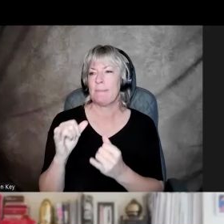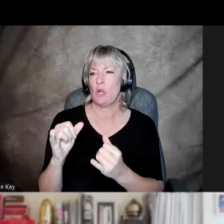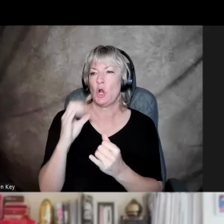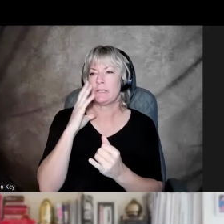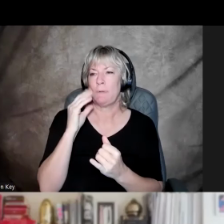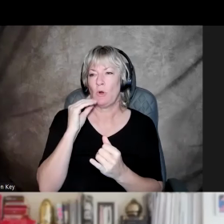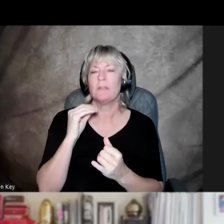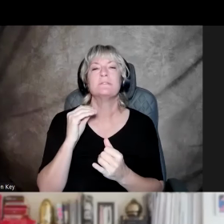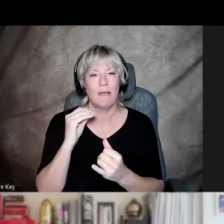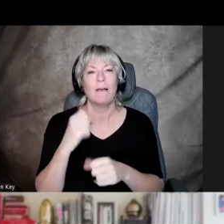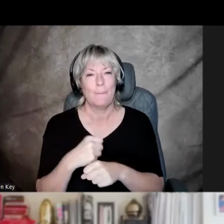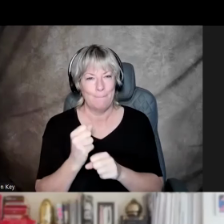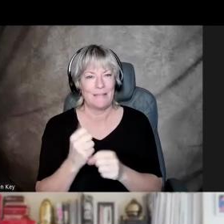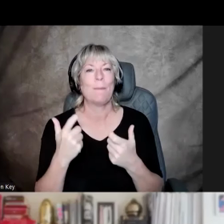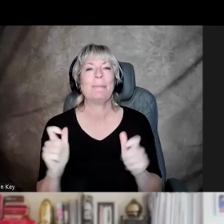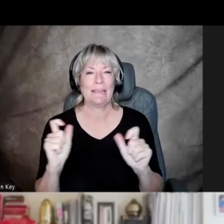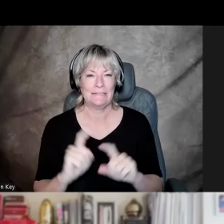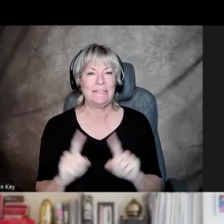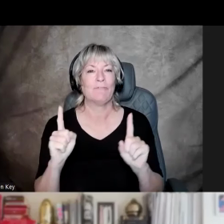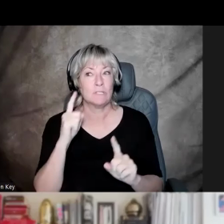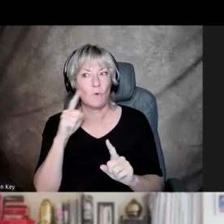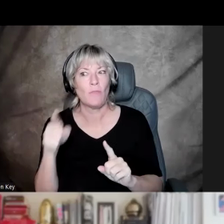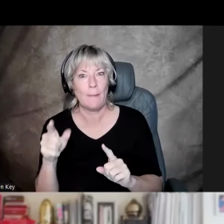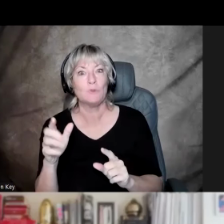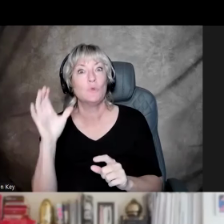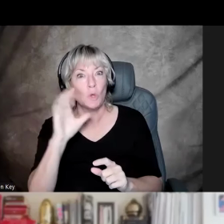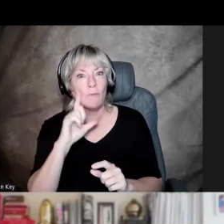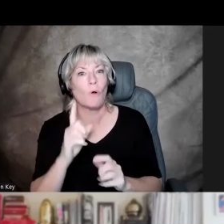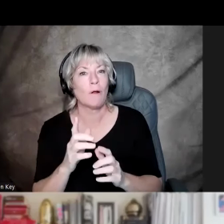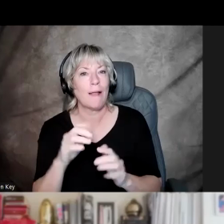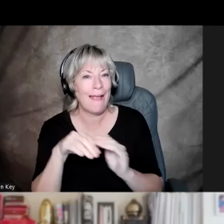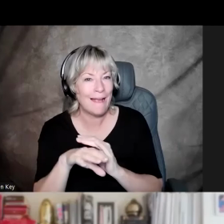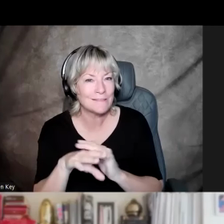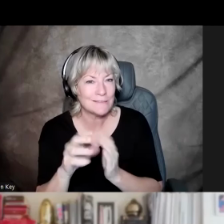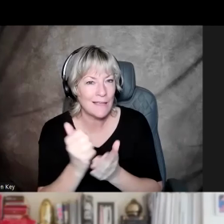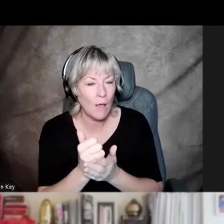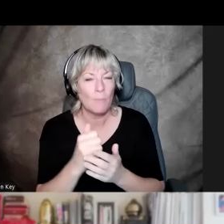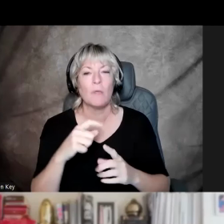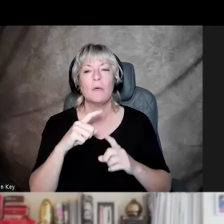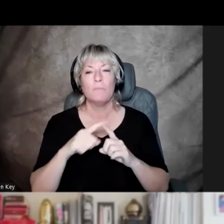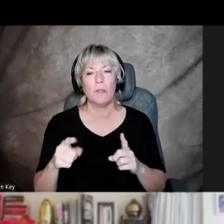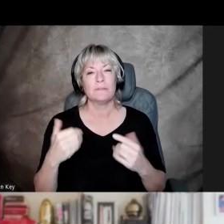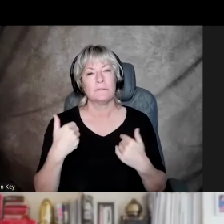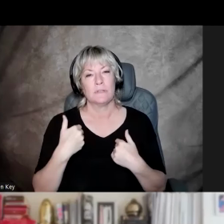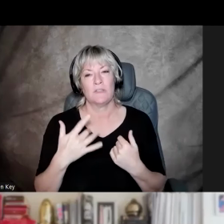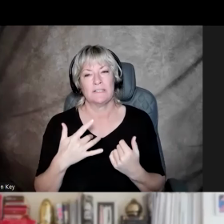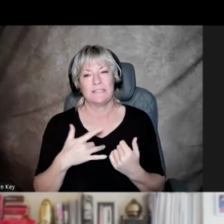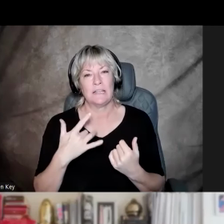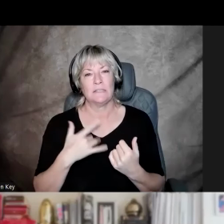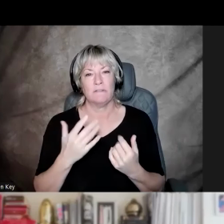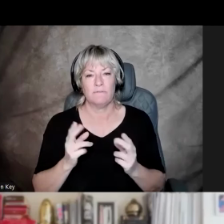difference in even having them access that service, but also in really having a sense of